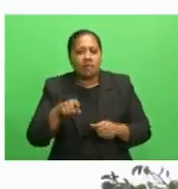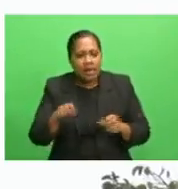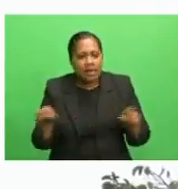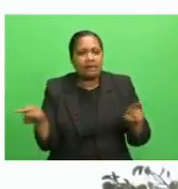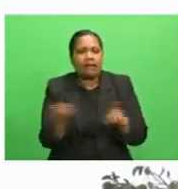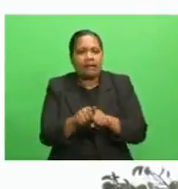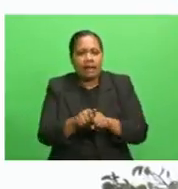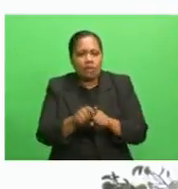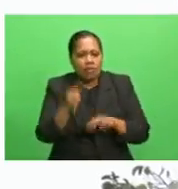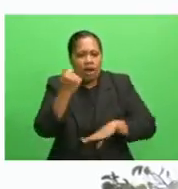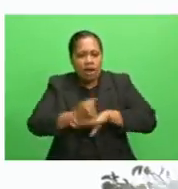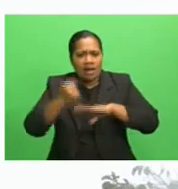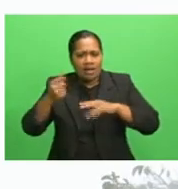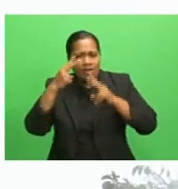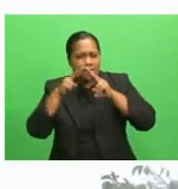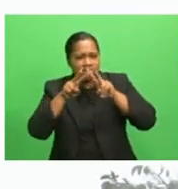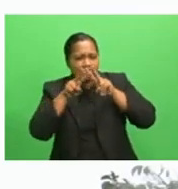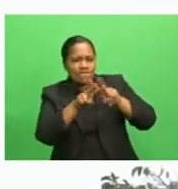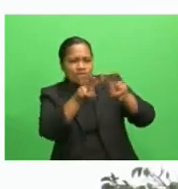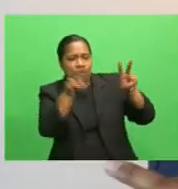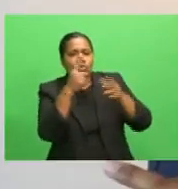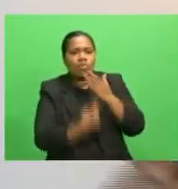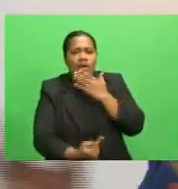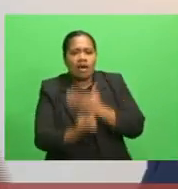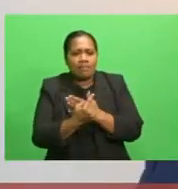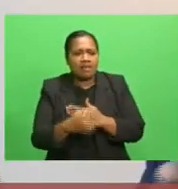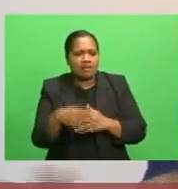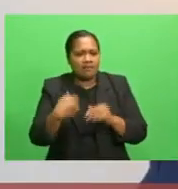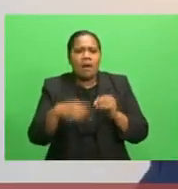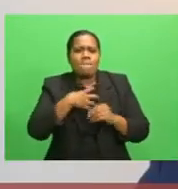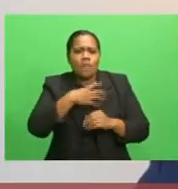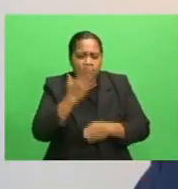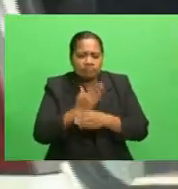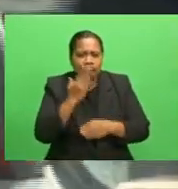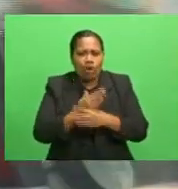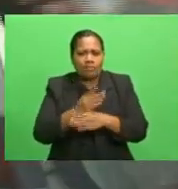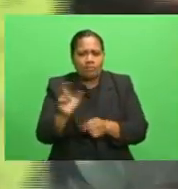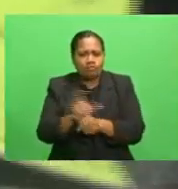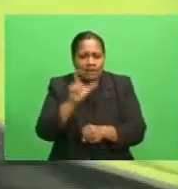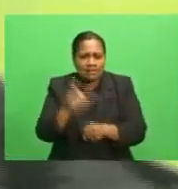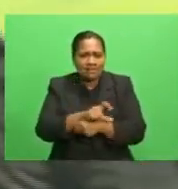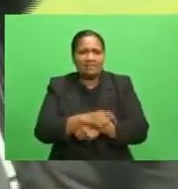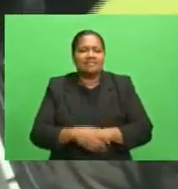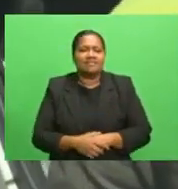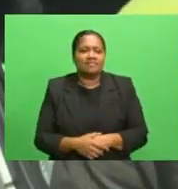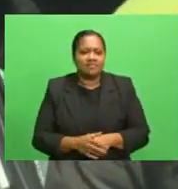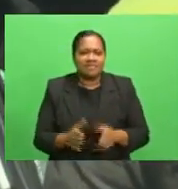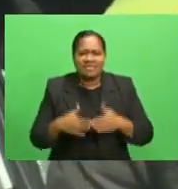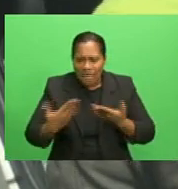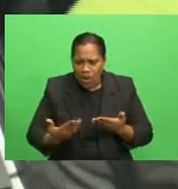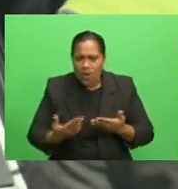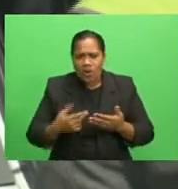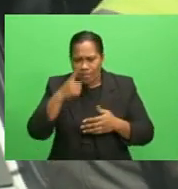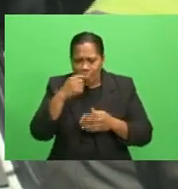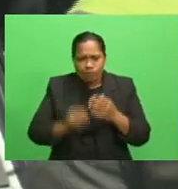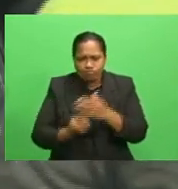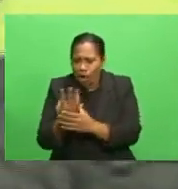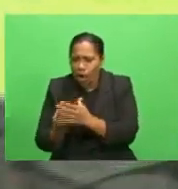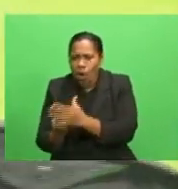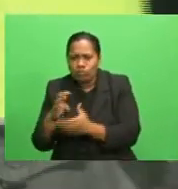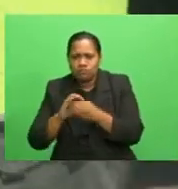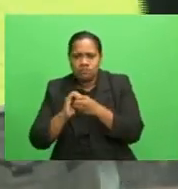more job creators as opposed to job seekers. A gentleman who used to bring his own vegetables and all this stuff and supply